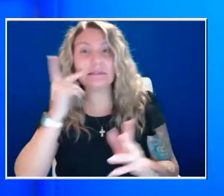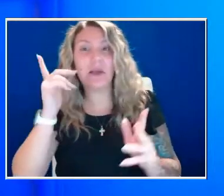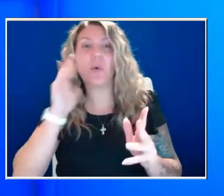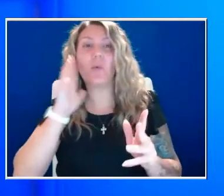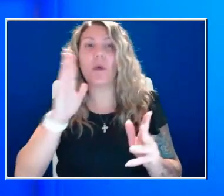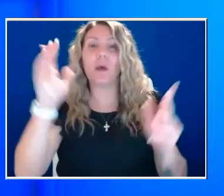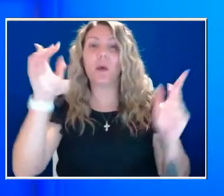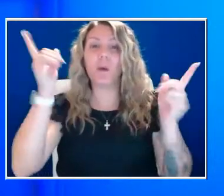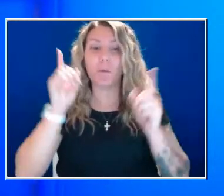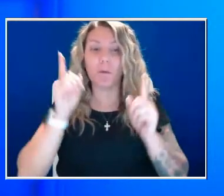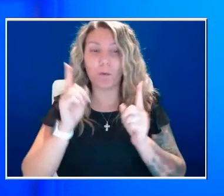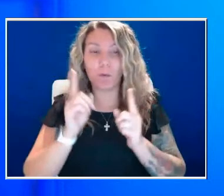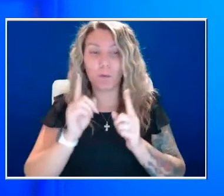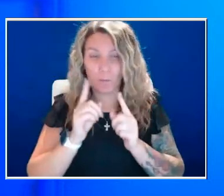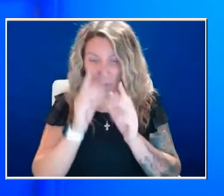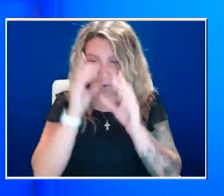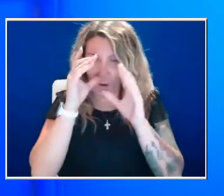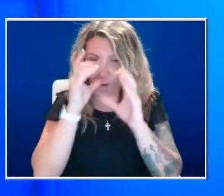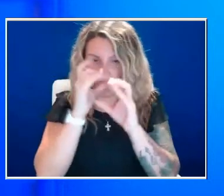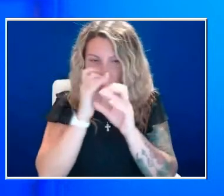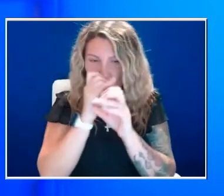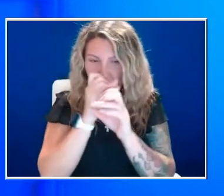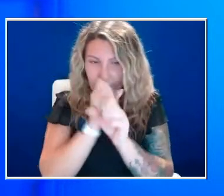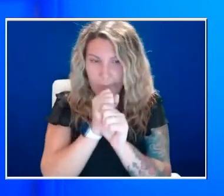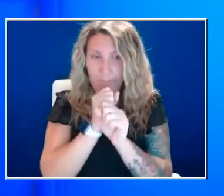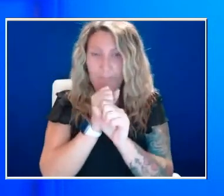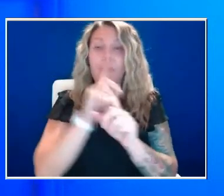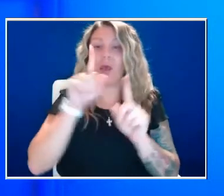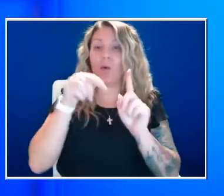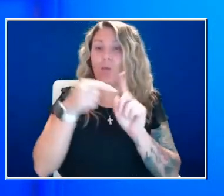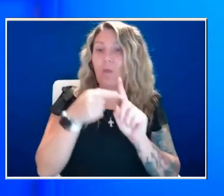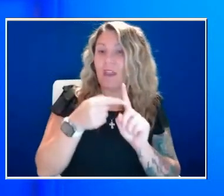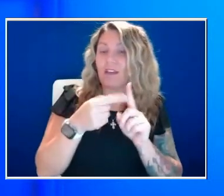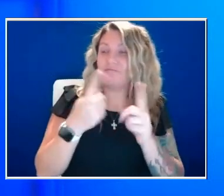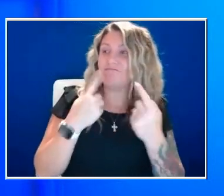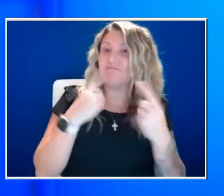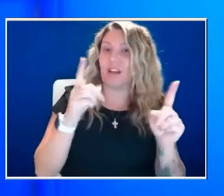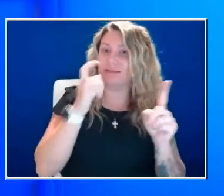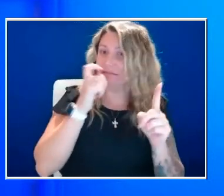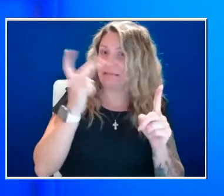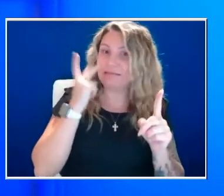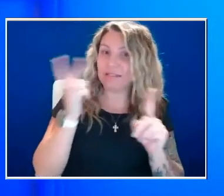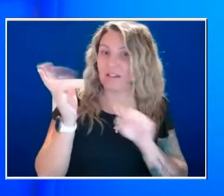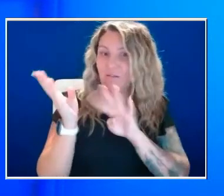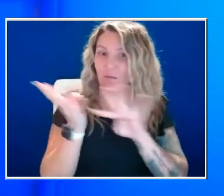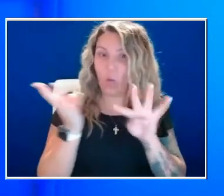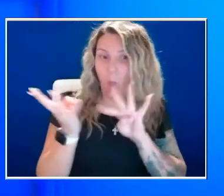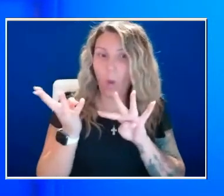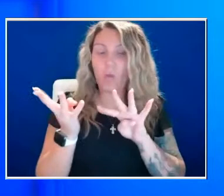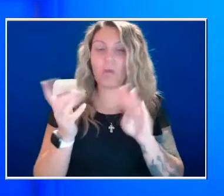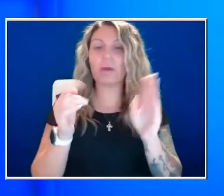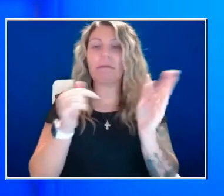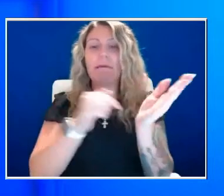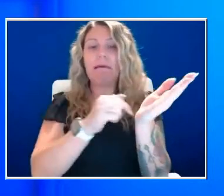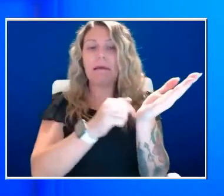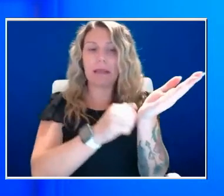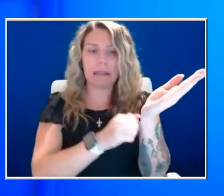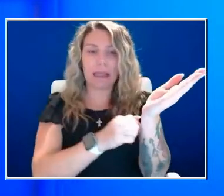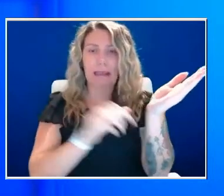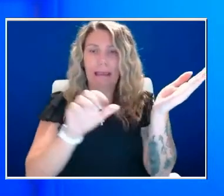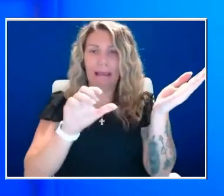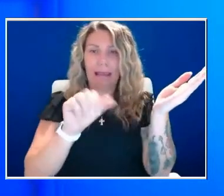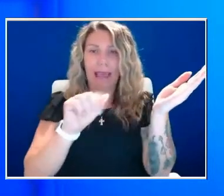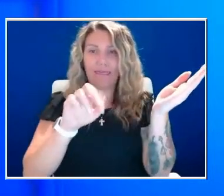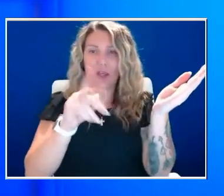flow anymore, we'll get a final catheter angiogram. One of the radiologists will probably go in through a wrist artery nowadays